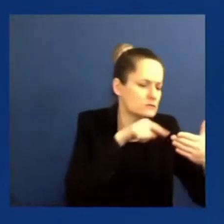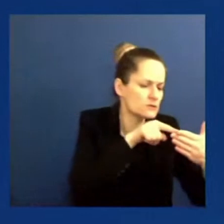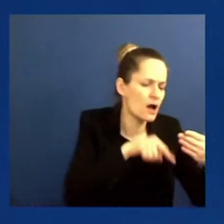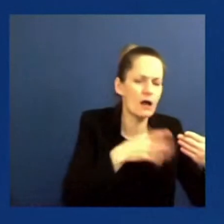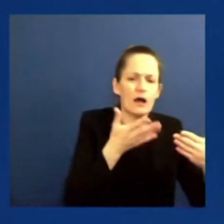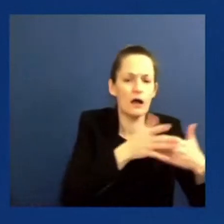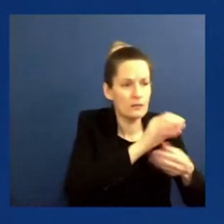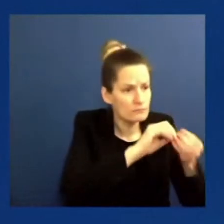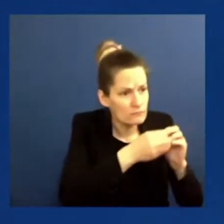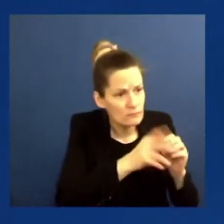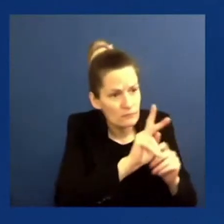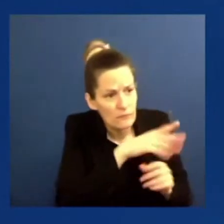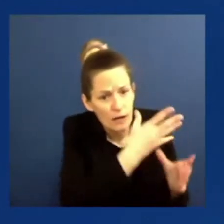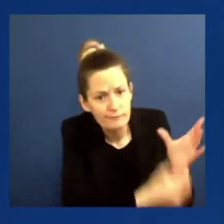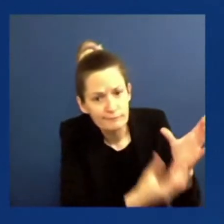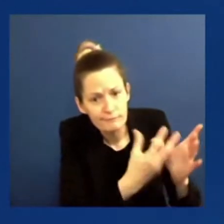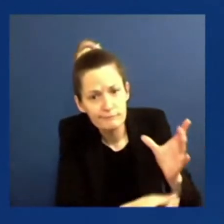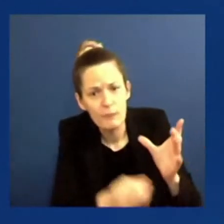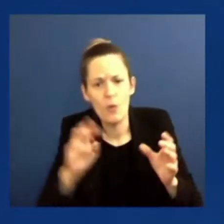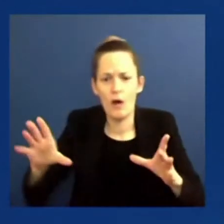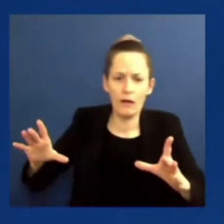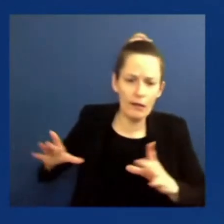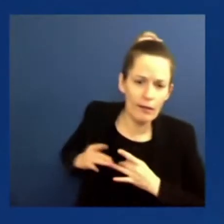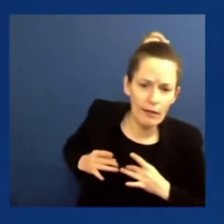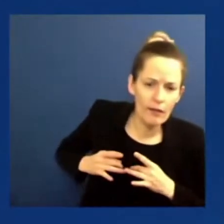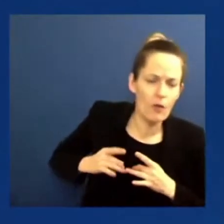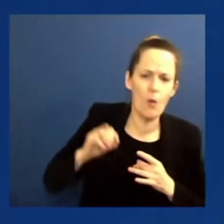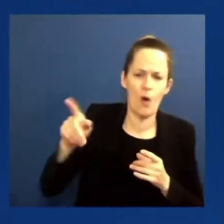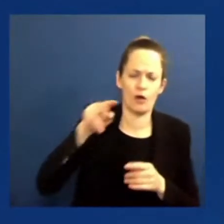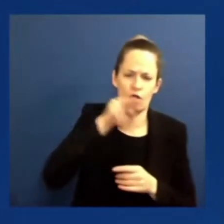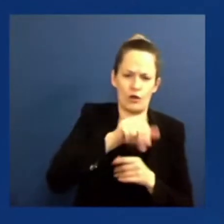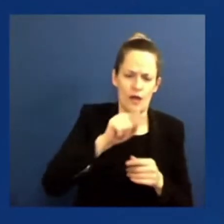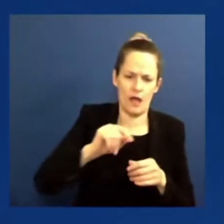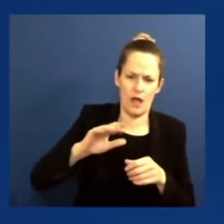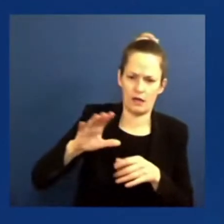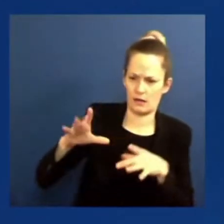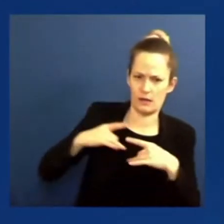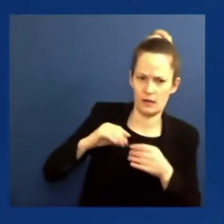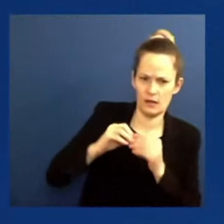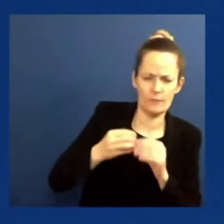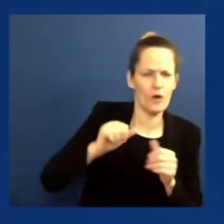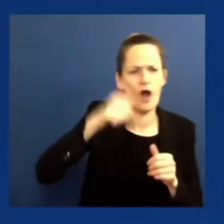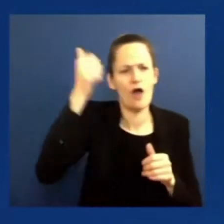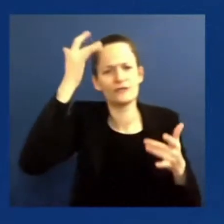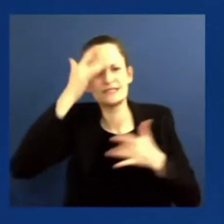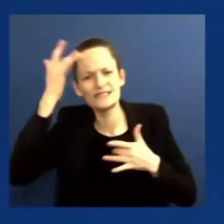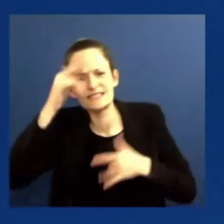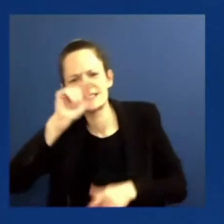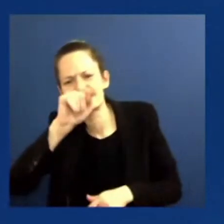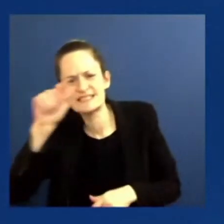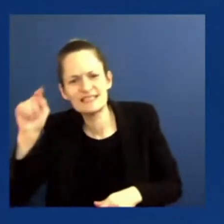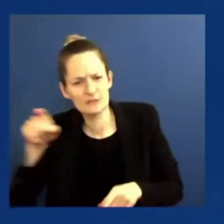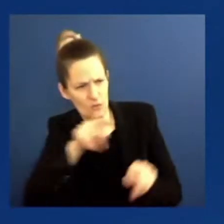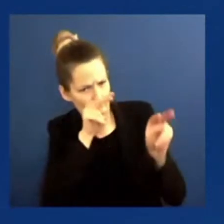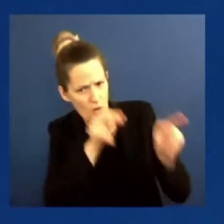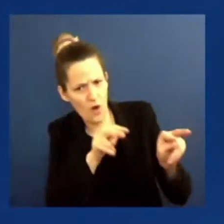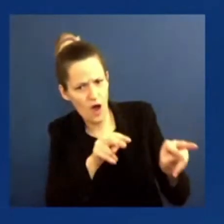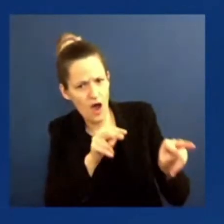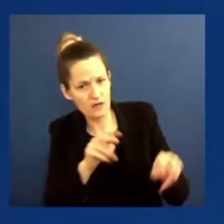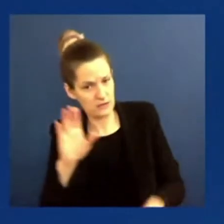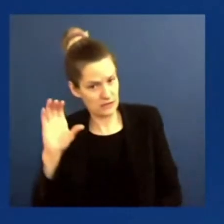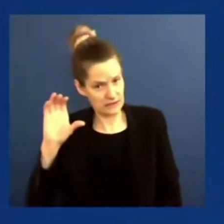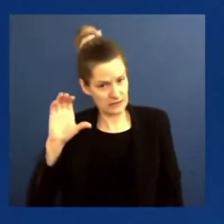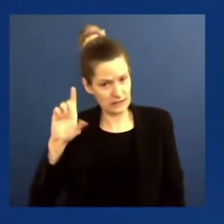numbers alone. Is the CDC considering, taking such an approach, and what are the barriers, if any,